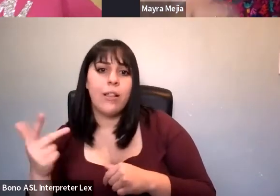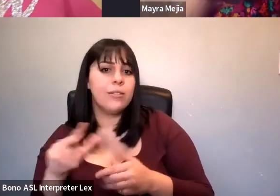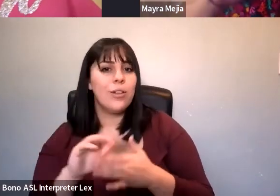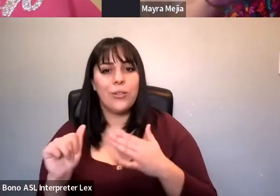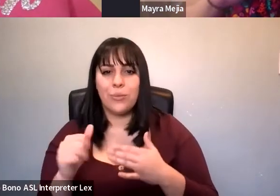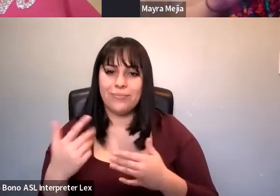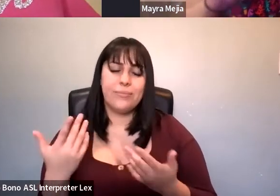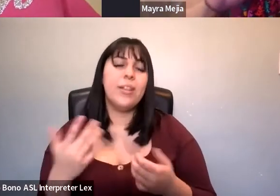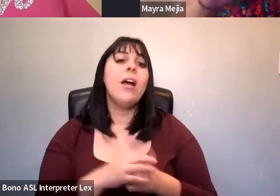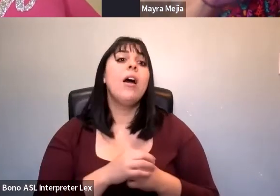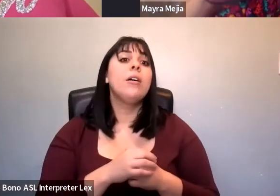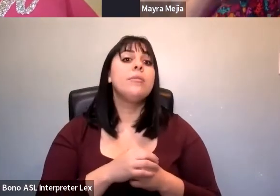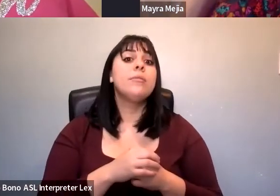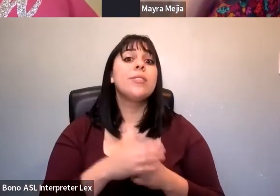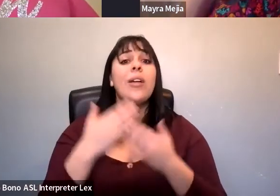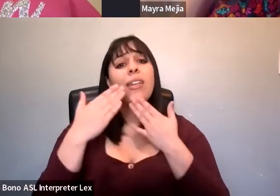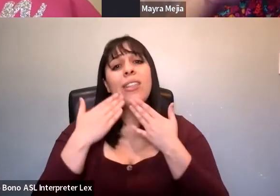Mayra. You're the best.